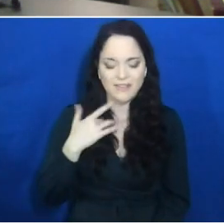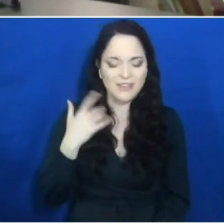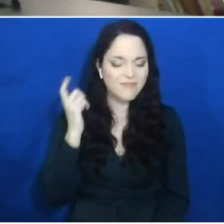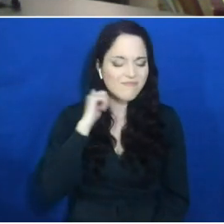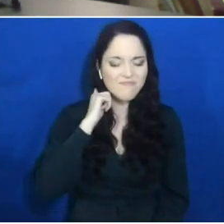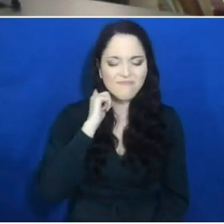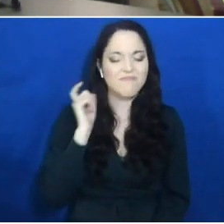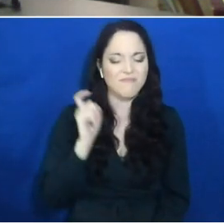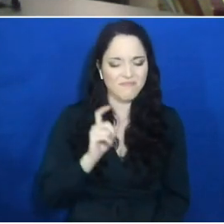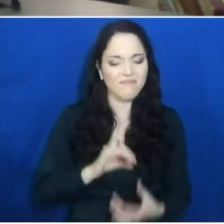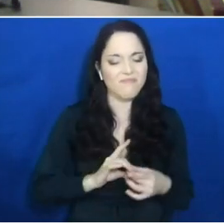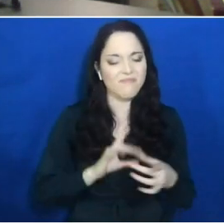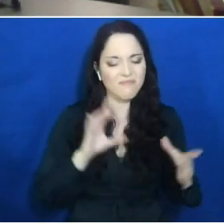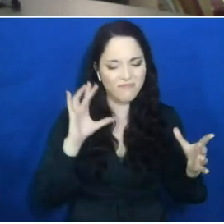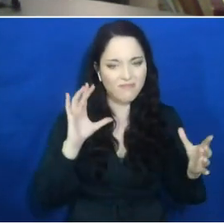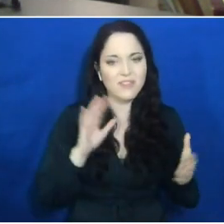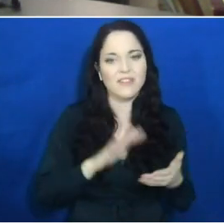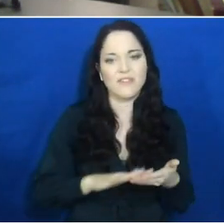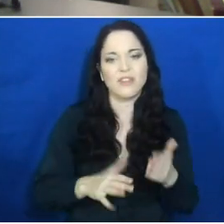Forgiveness.